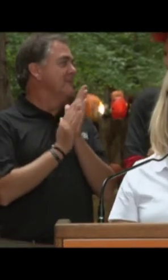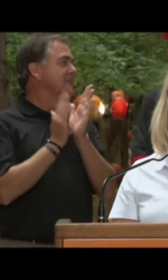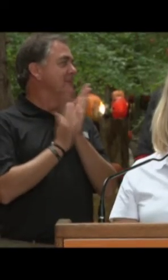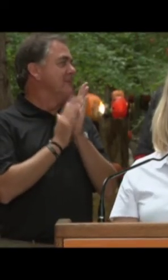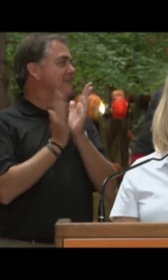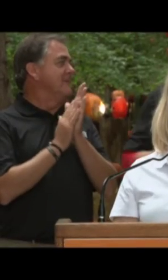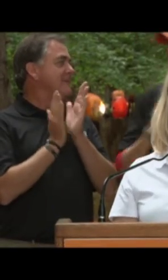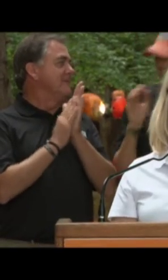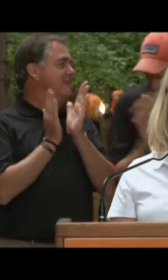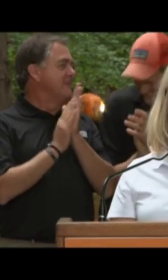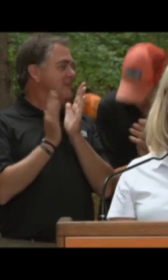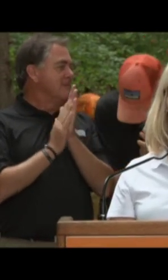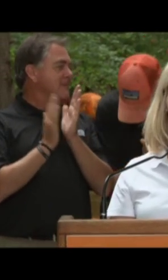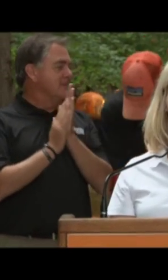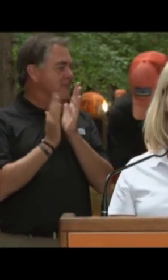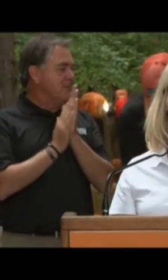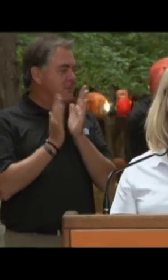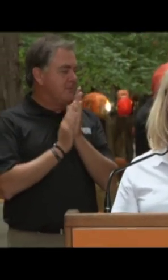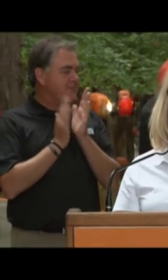amazing.